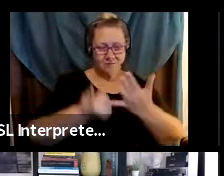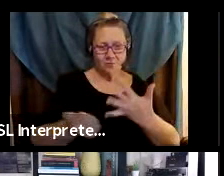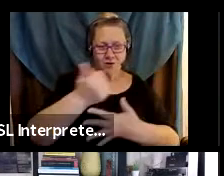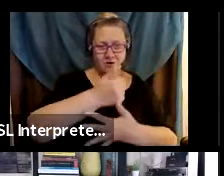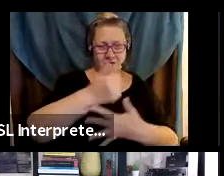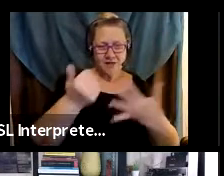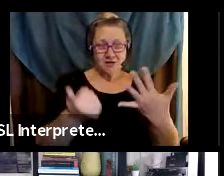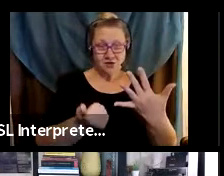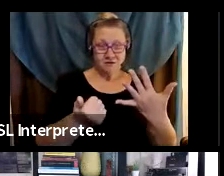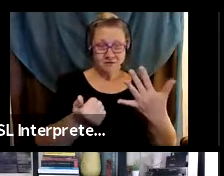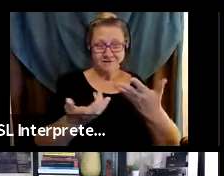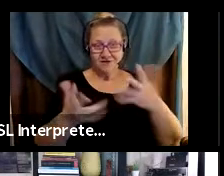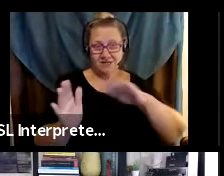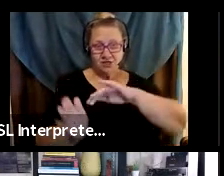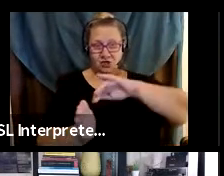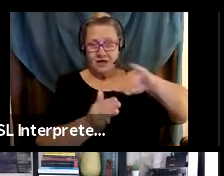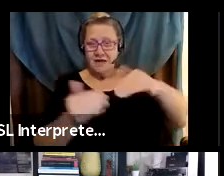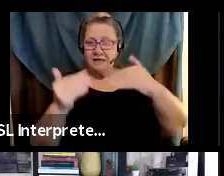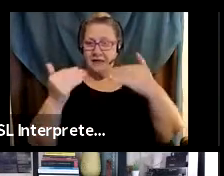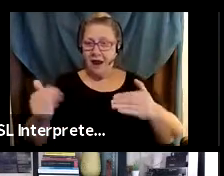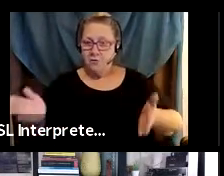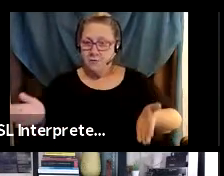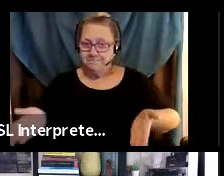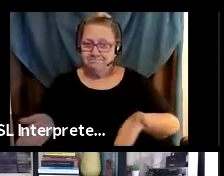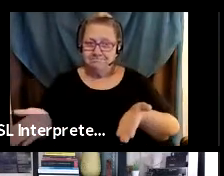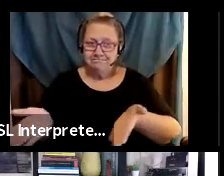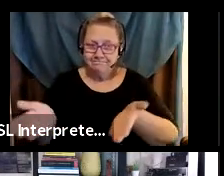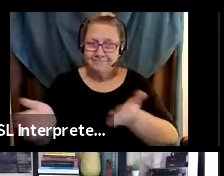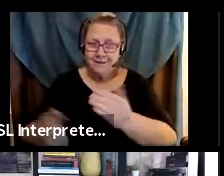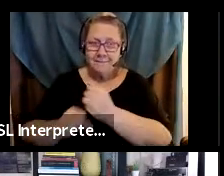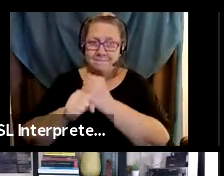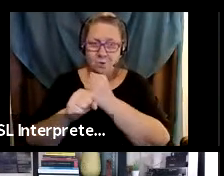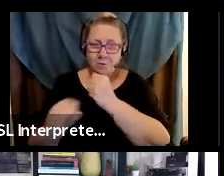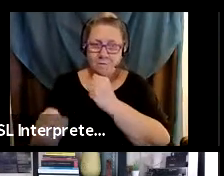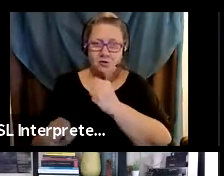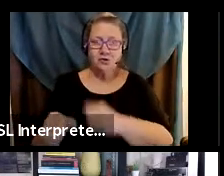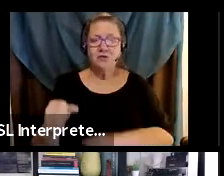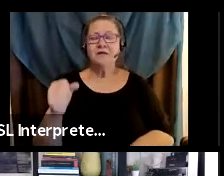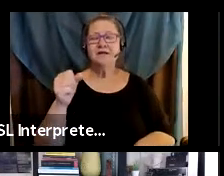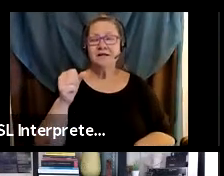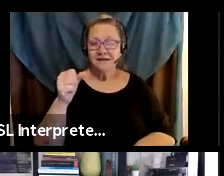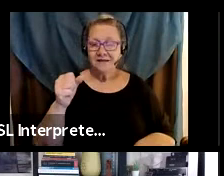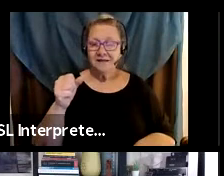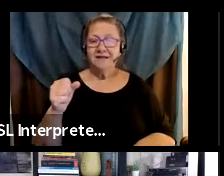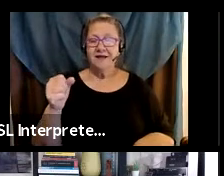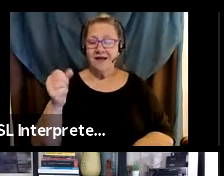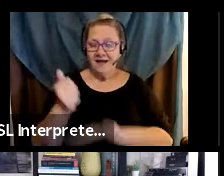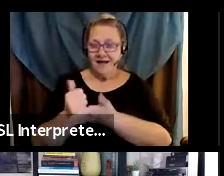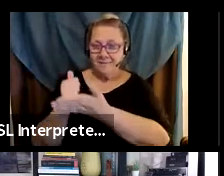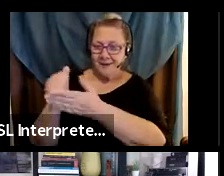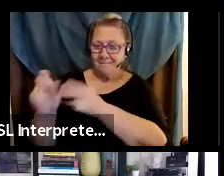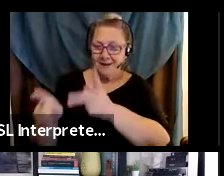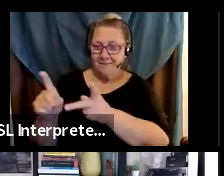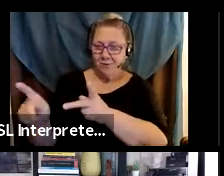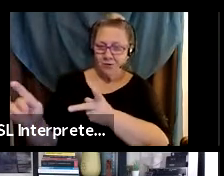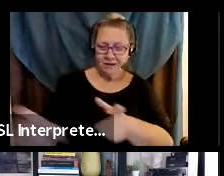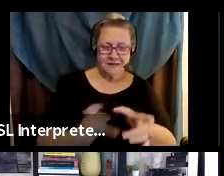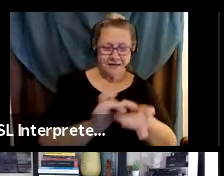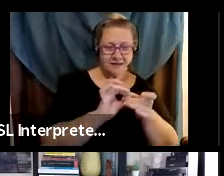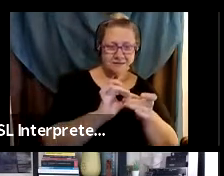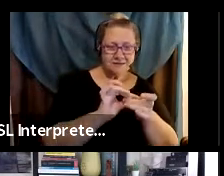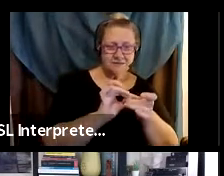to now just promotion, starting tomorrow with just getting people connected and not having to worry